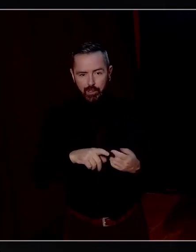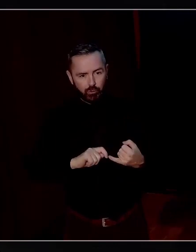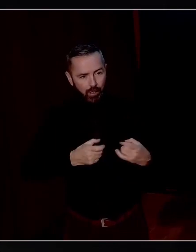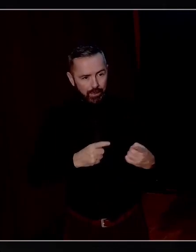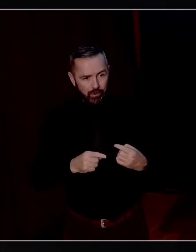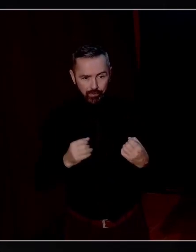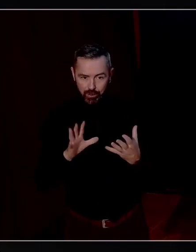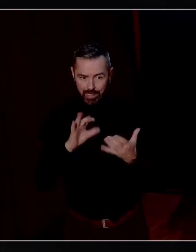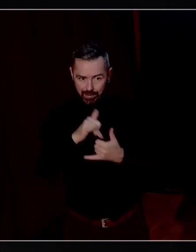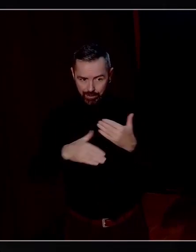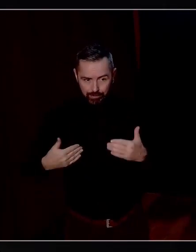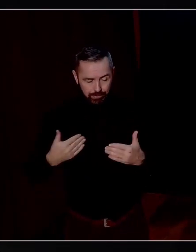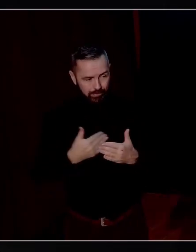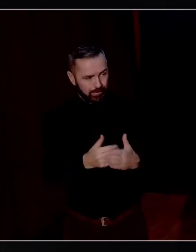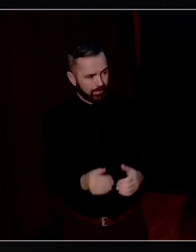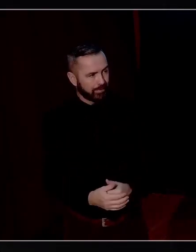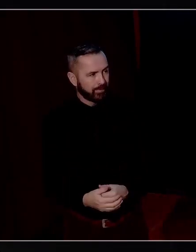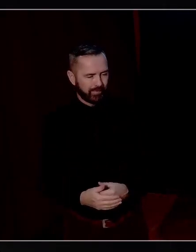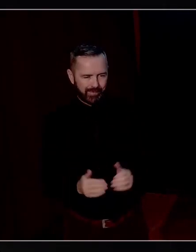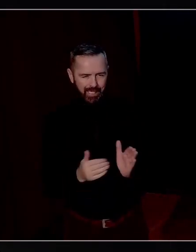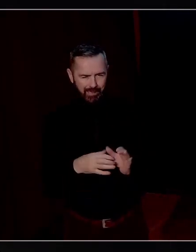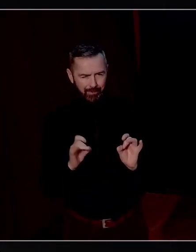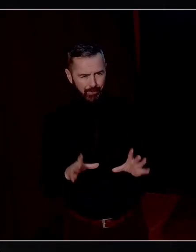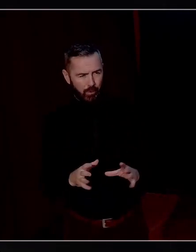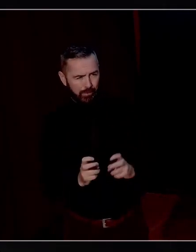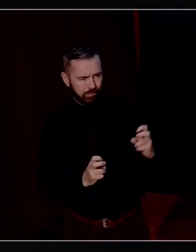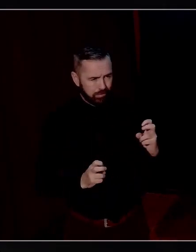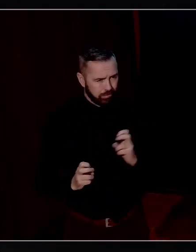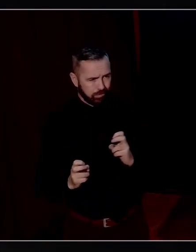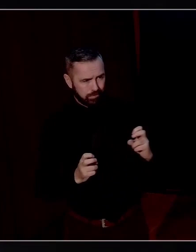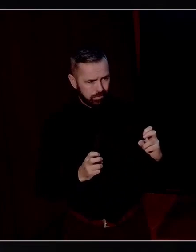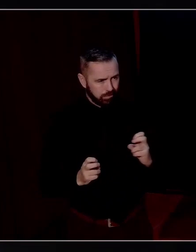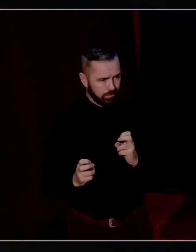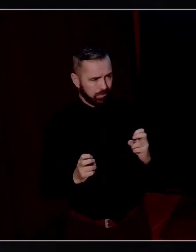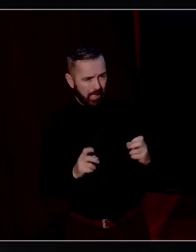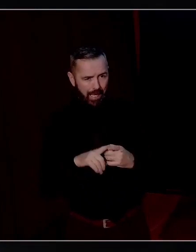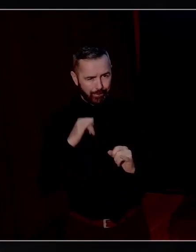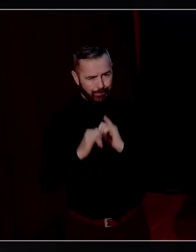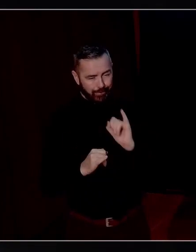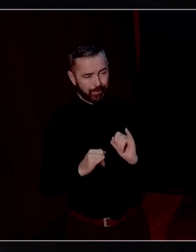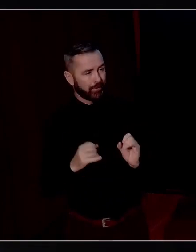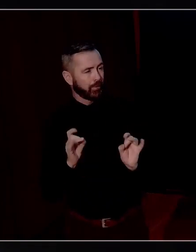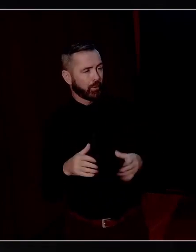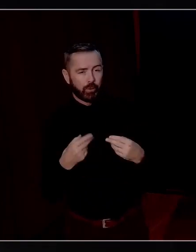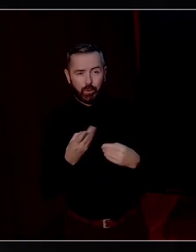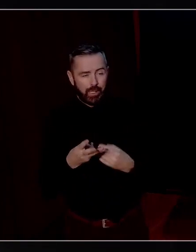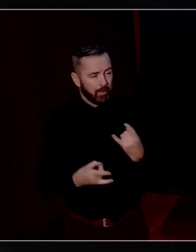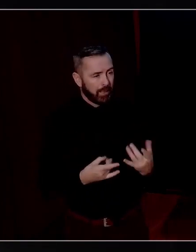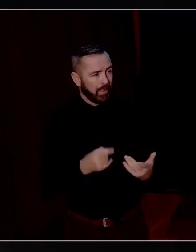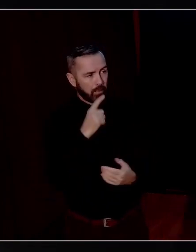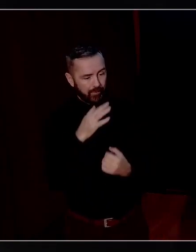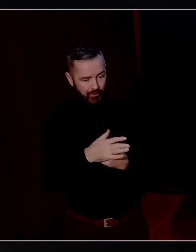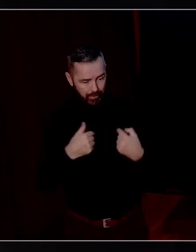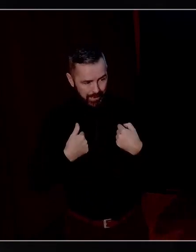do over the past decade. Now, of course, there have been controversies and disagreements and criticisms. That was inevitable.